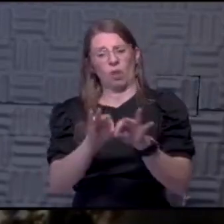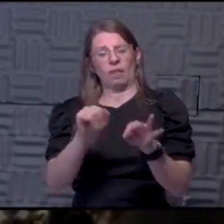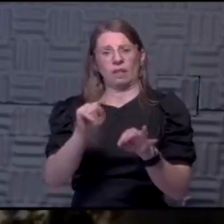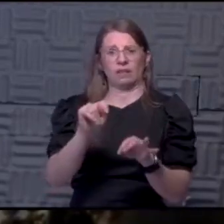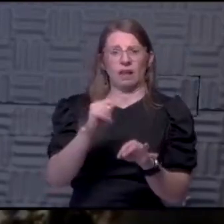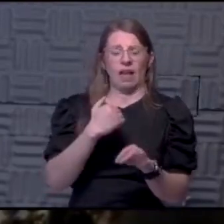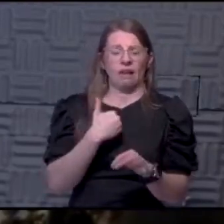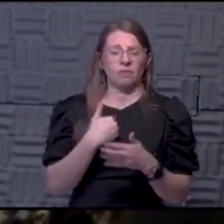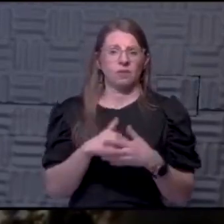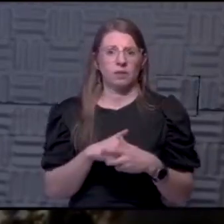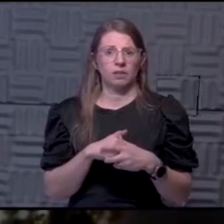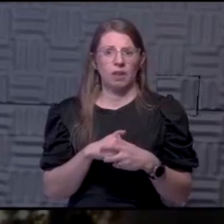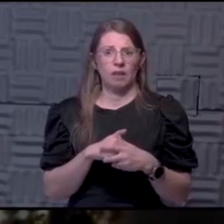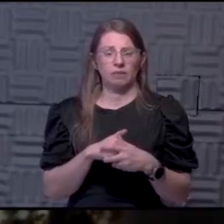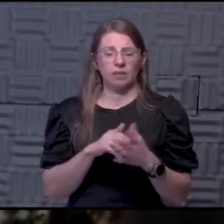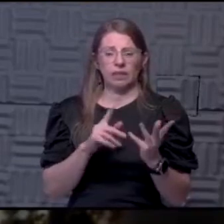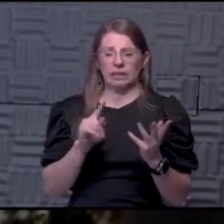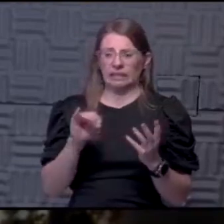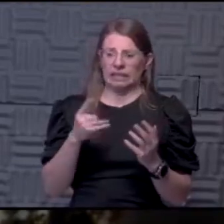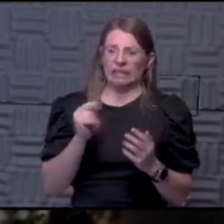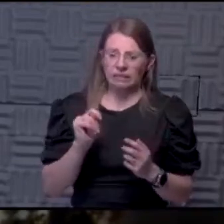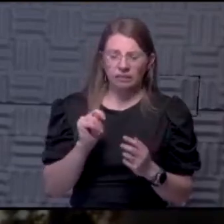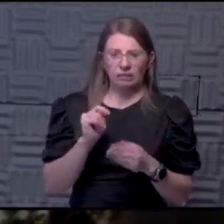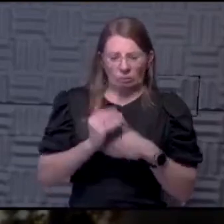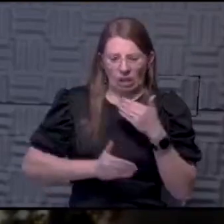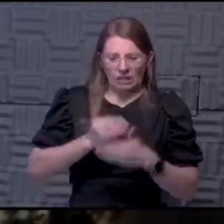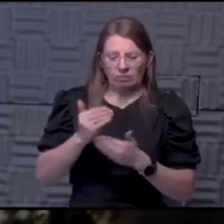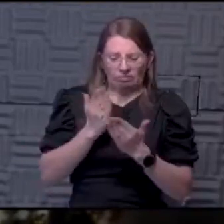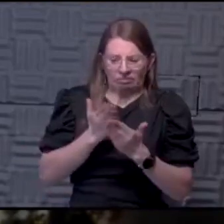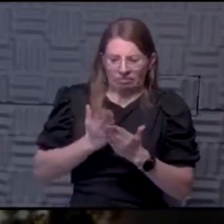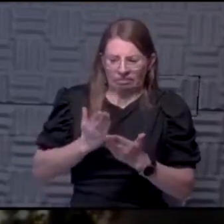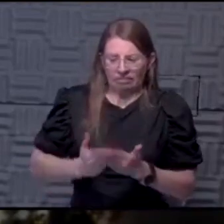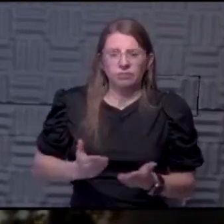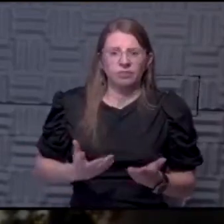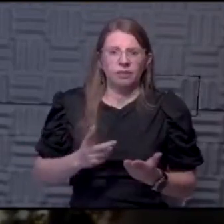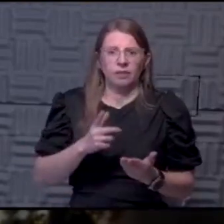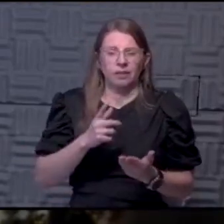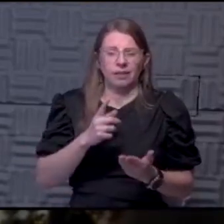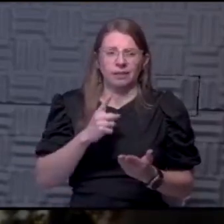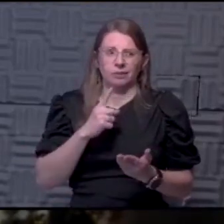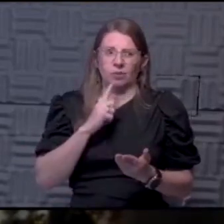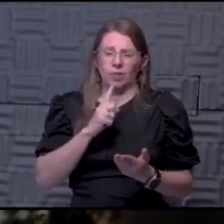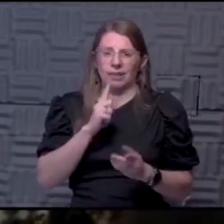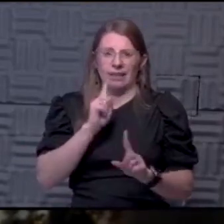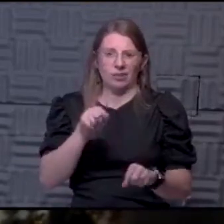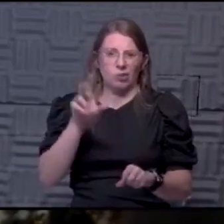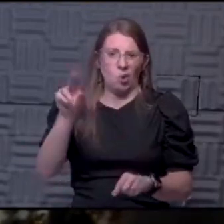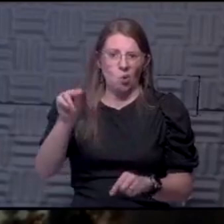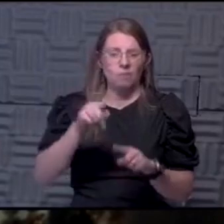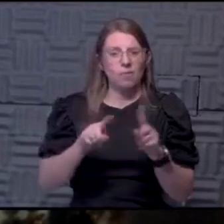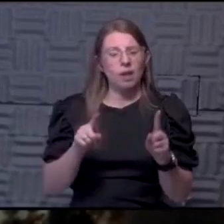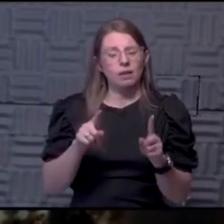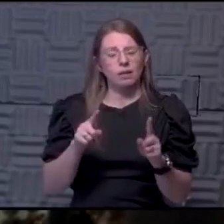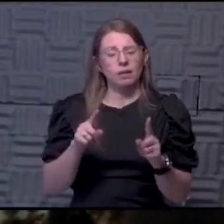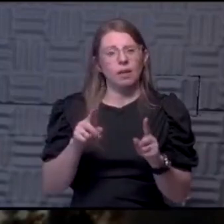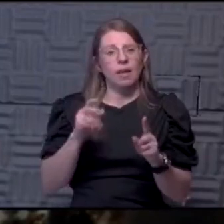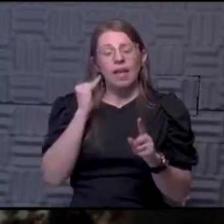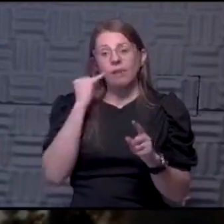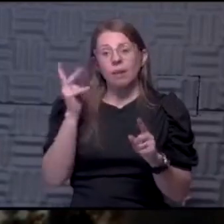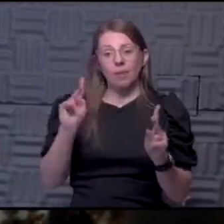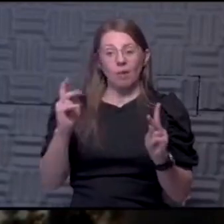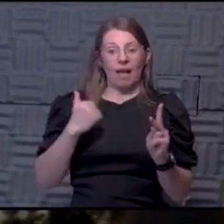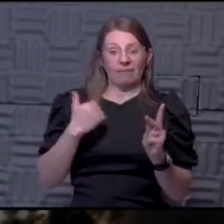tight process for validating? And I think the answer to that is no. But I would like people to, if they have anything. I